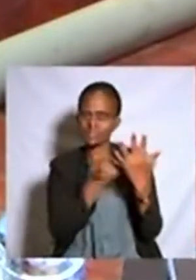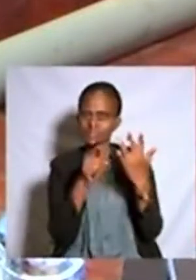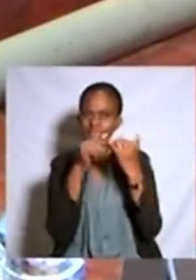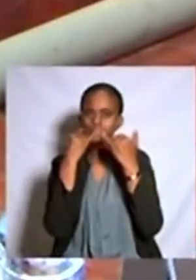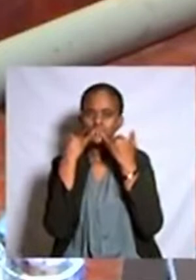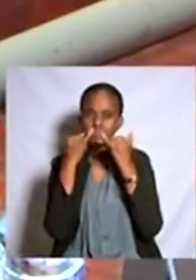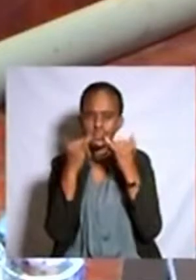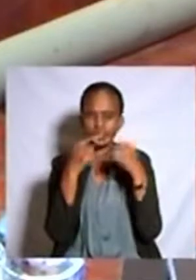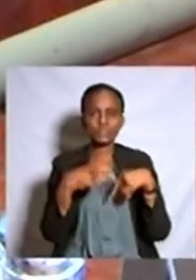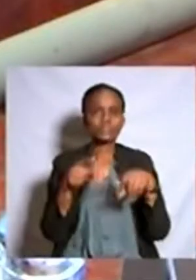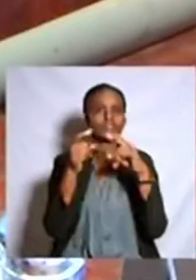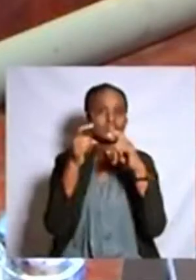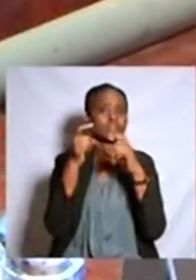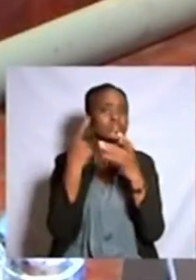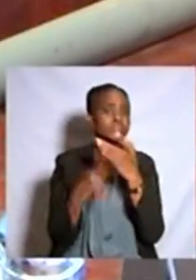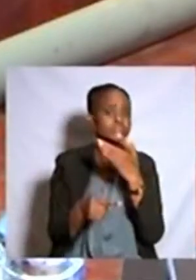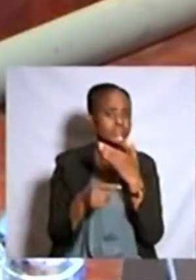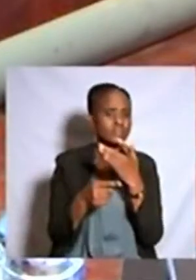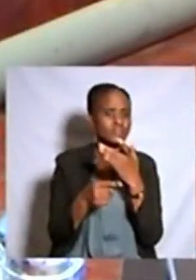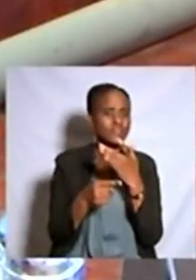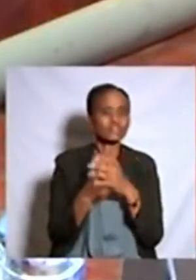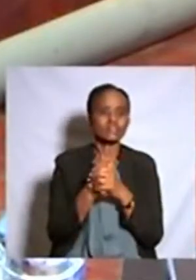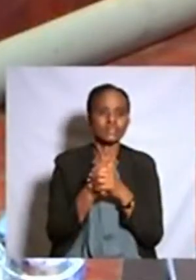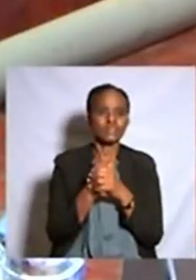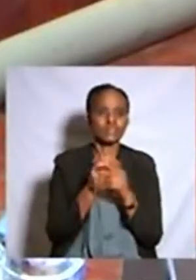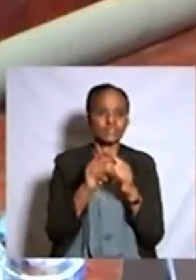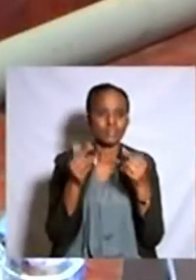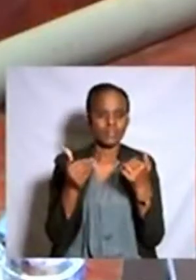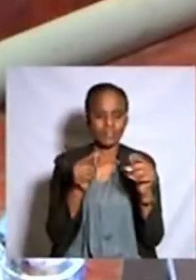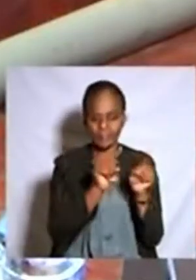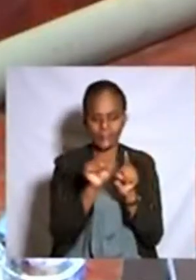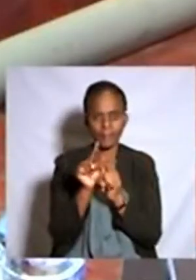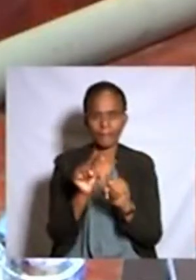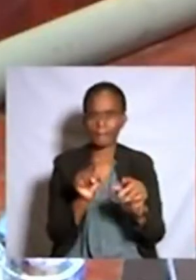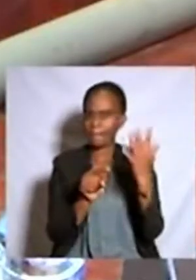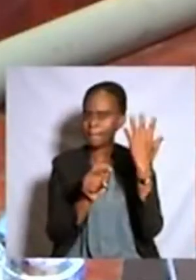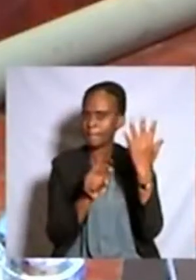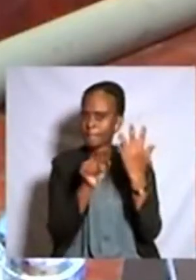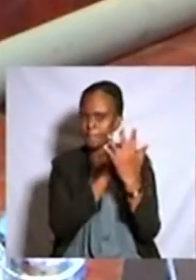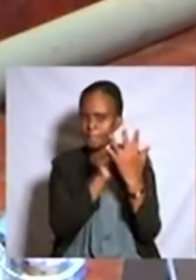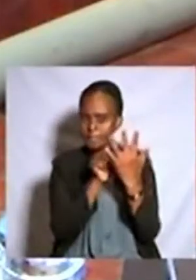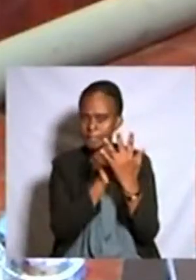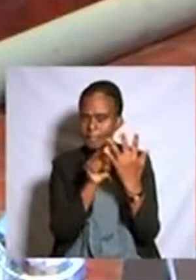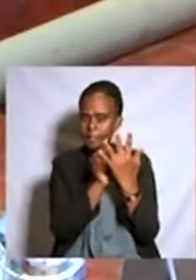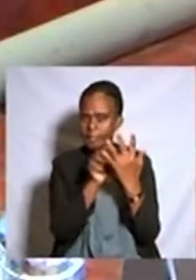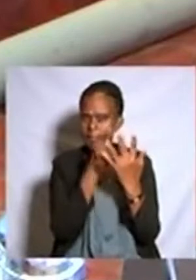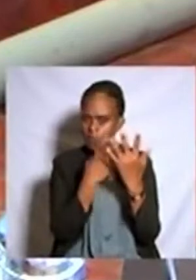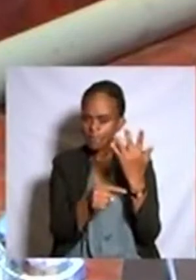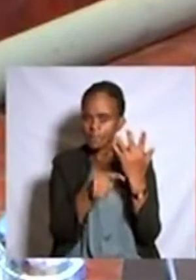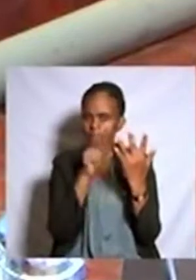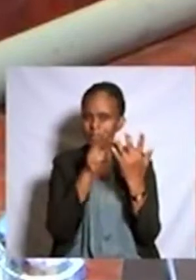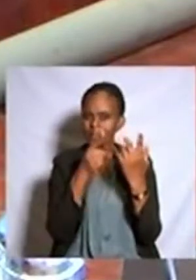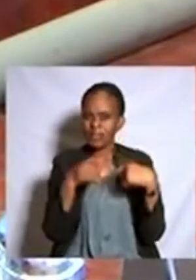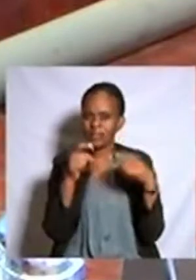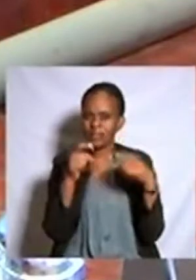in terms of what challenges we're facing, but also the 5, what have been the main challenges to closing them on